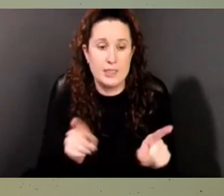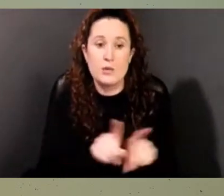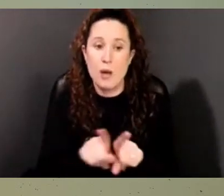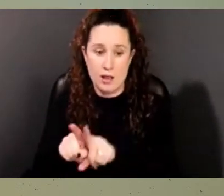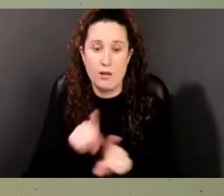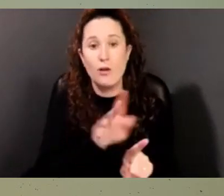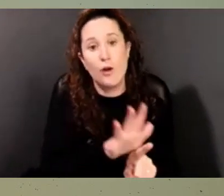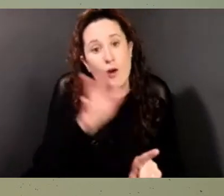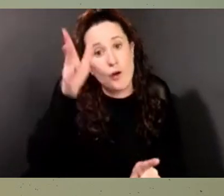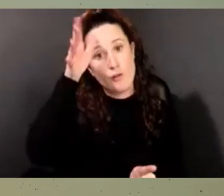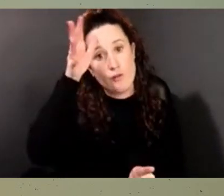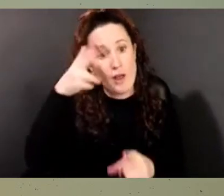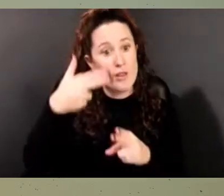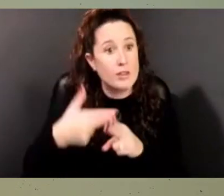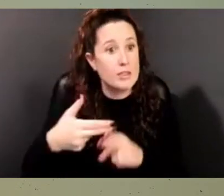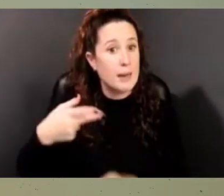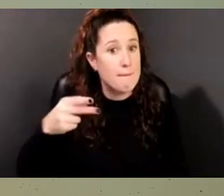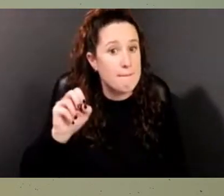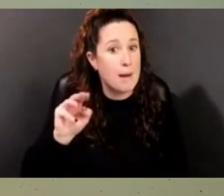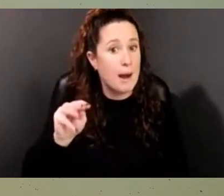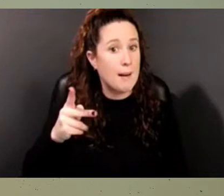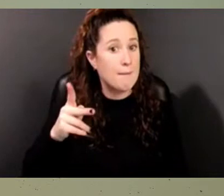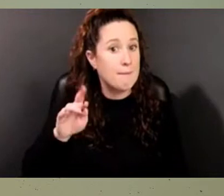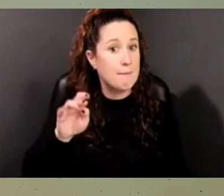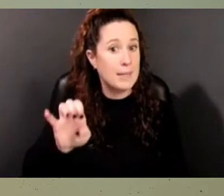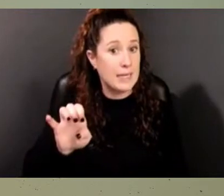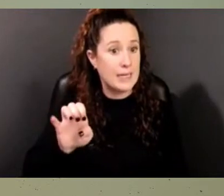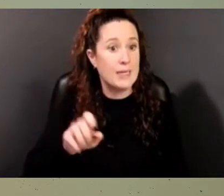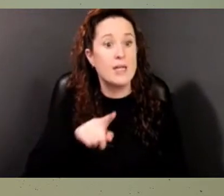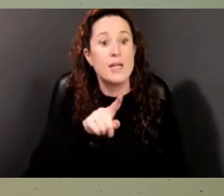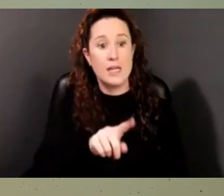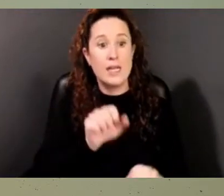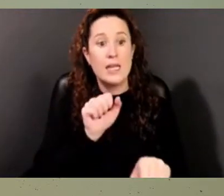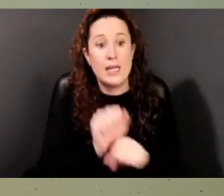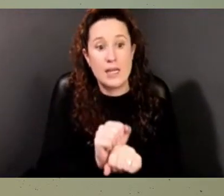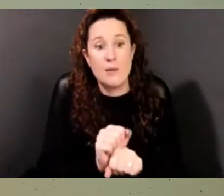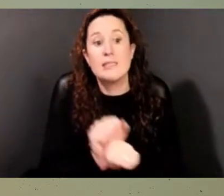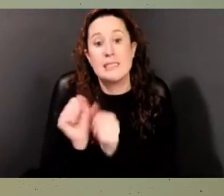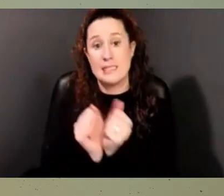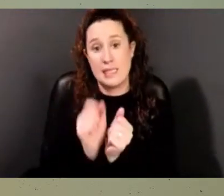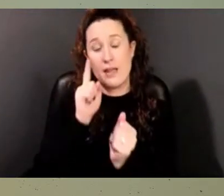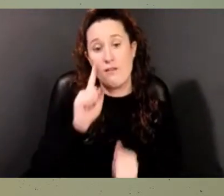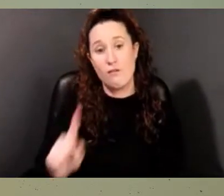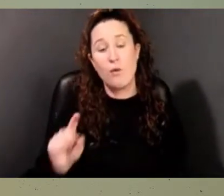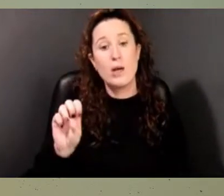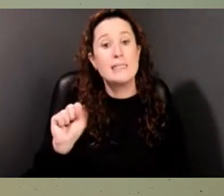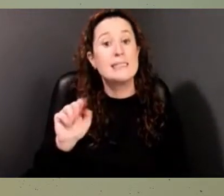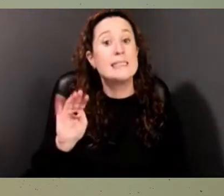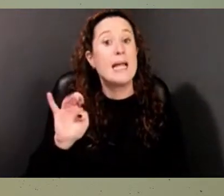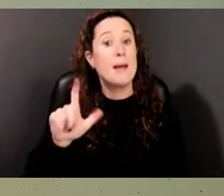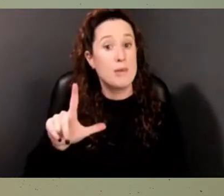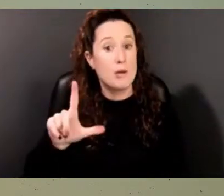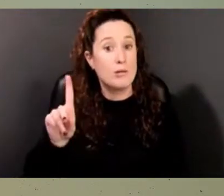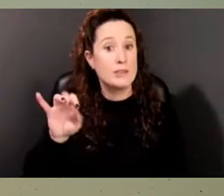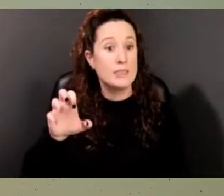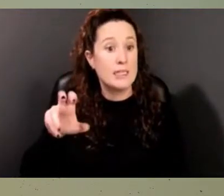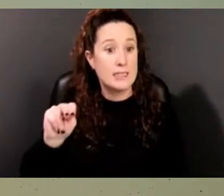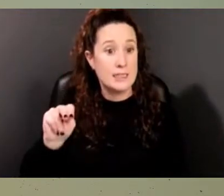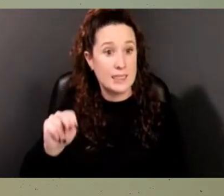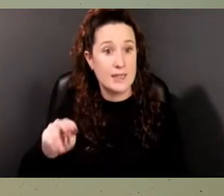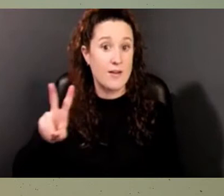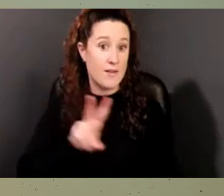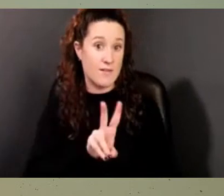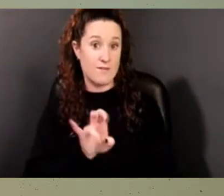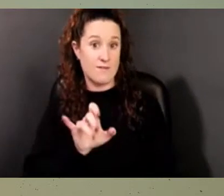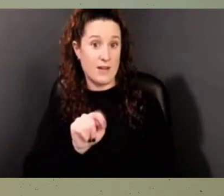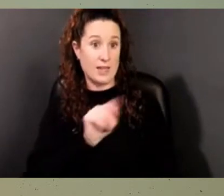father, named Pompey, was an enslaved personal servant to Samuel Dickinson. Violet's mother's name is currently unknown,